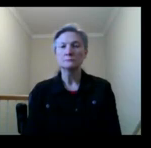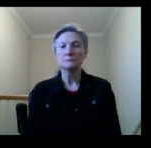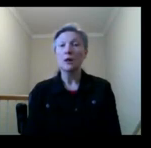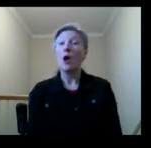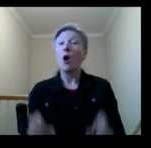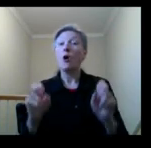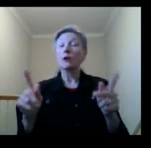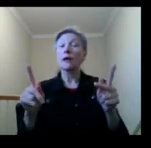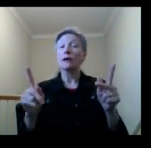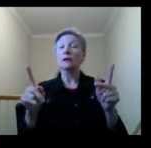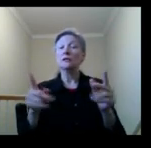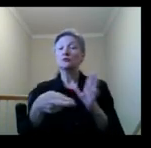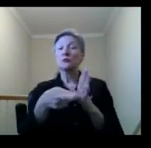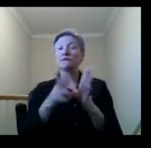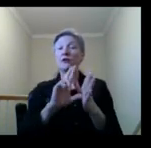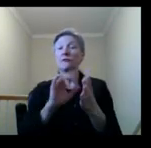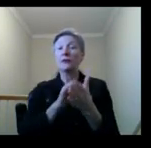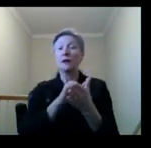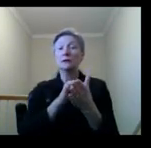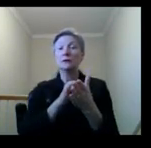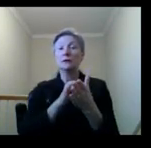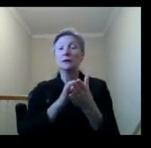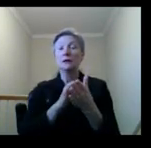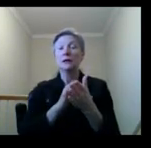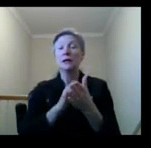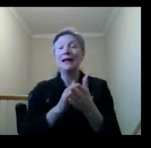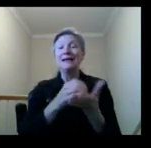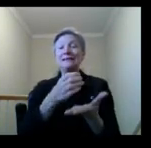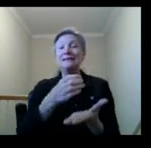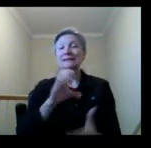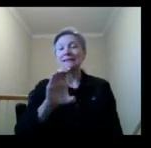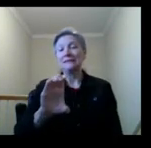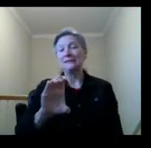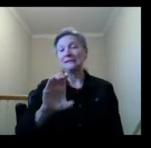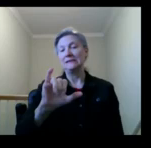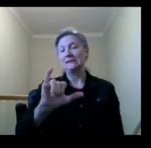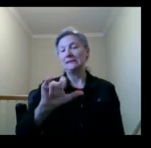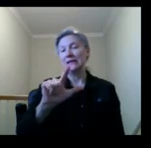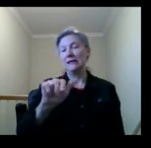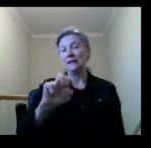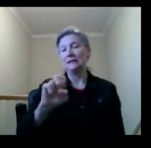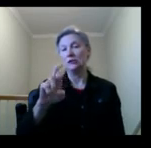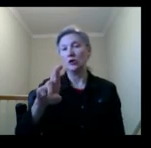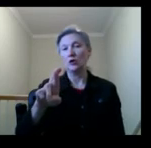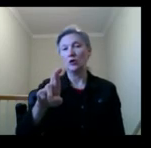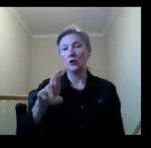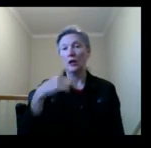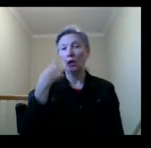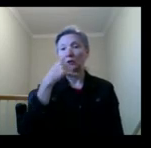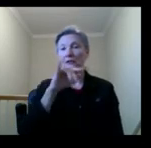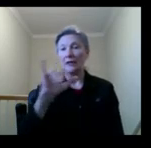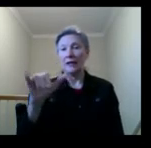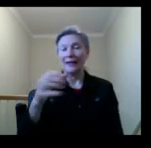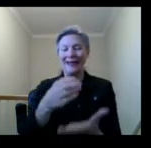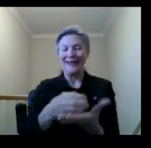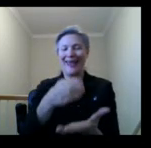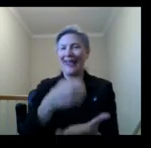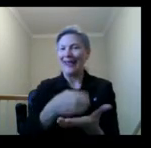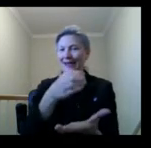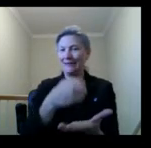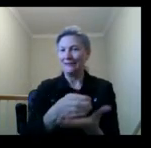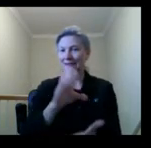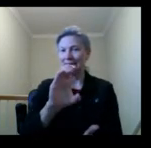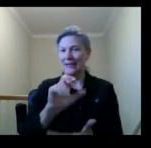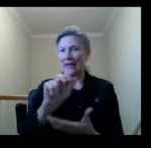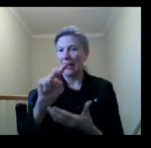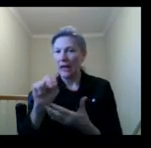Okay, so let's go over them. So a cylinder, remember a cylinder is what kind of looks like a can of